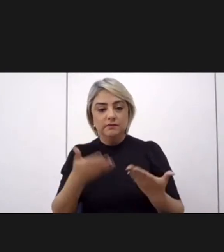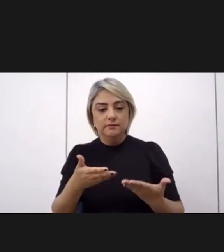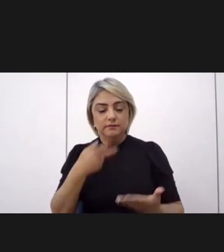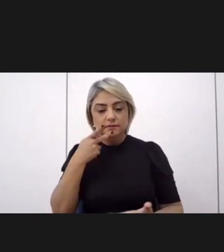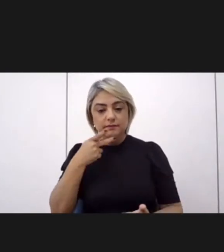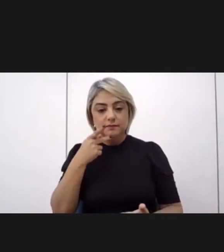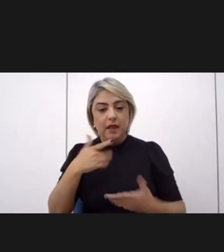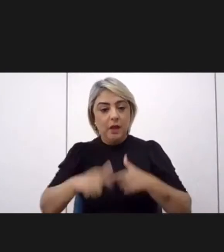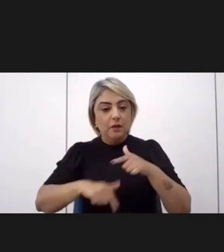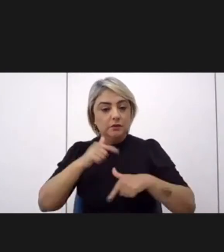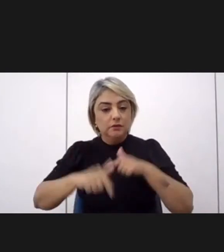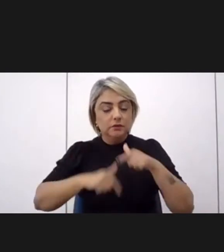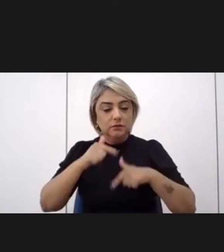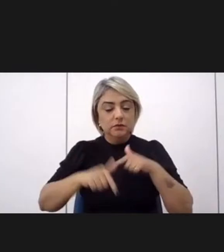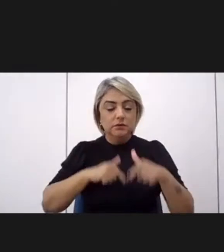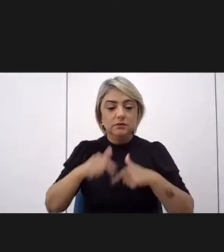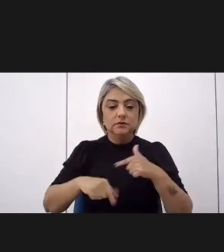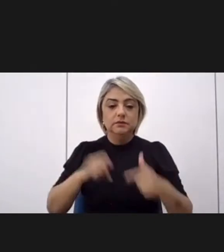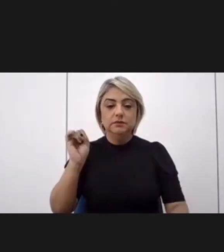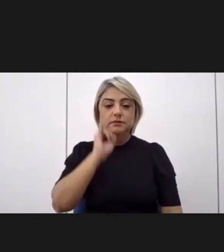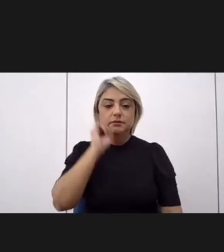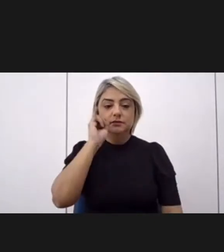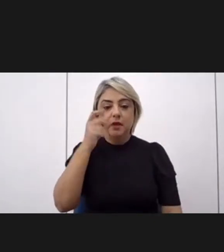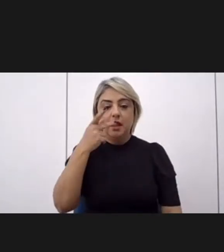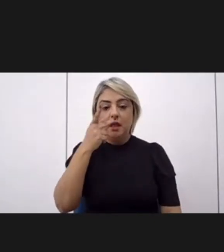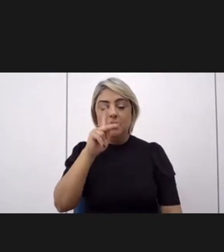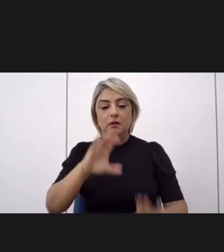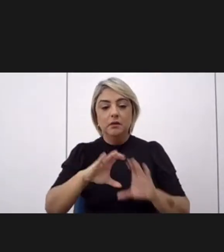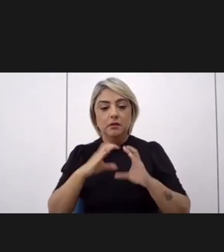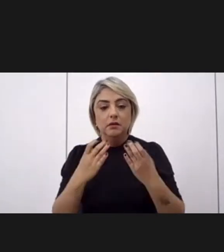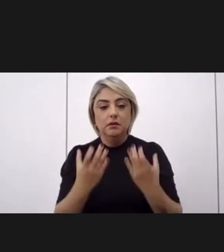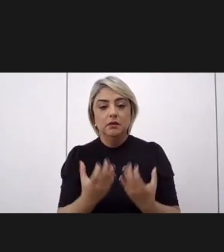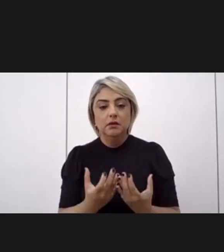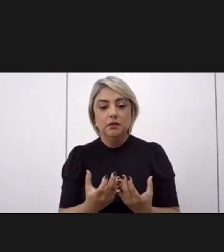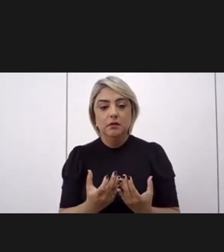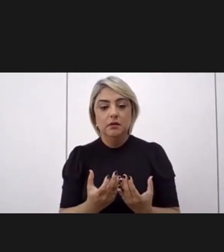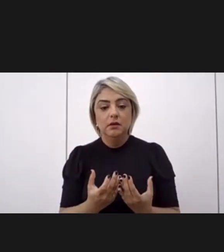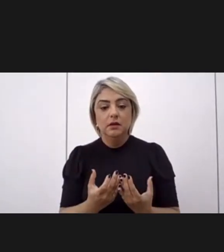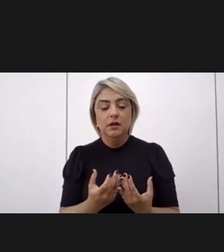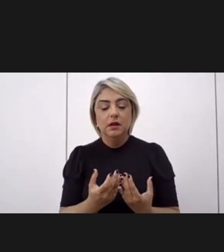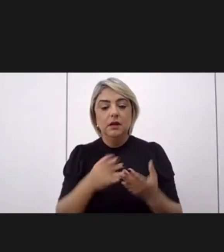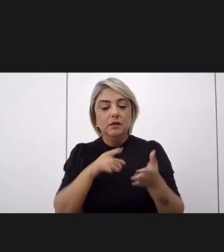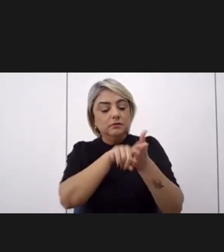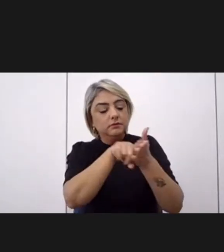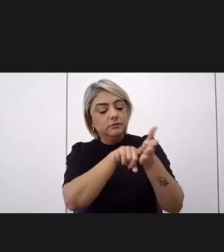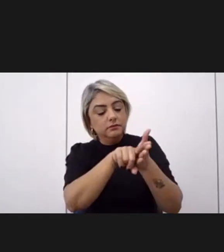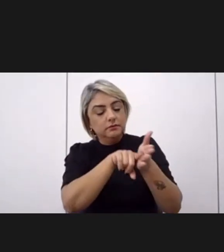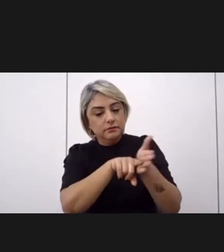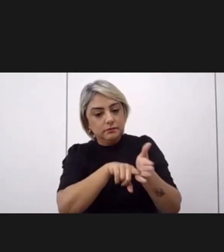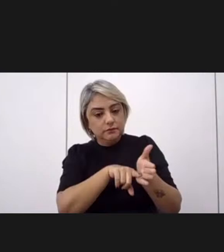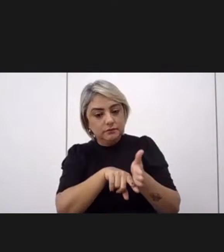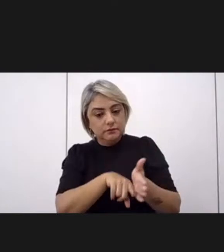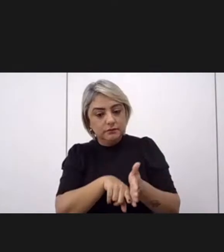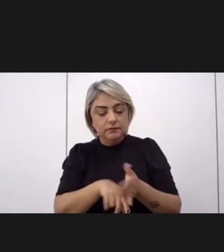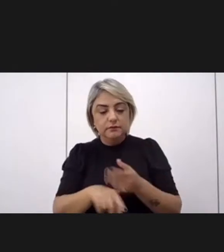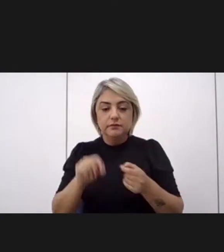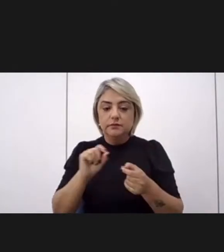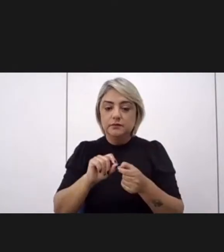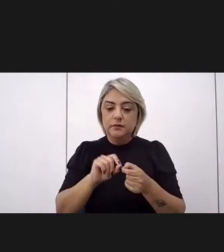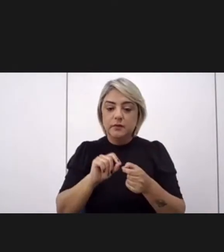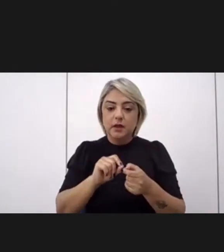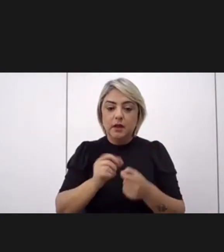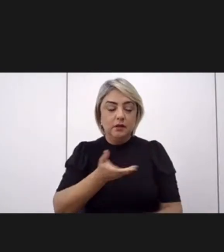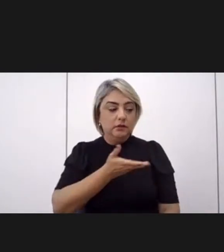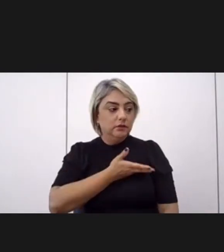for the community. In a survey I'm conducting with my colleague Cecilia Osorio from